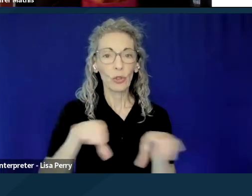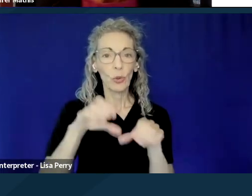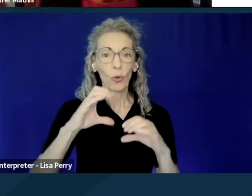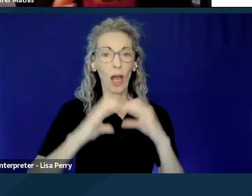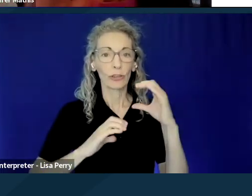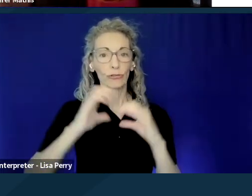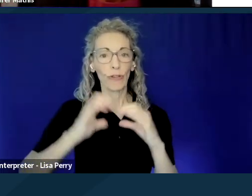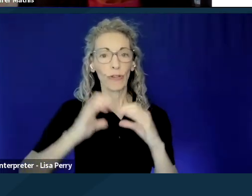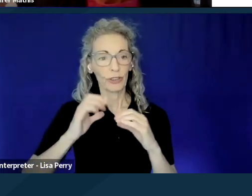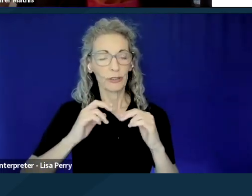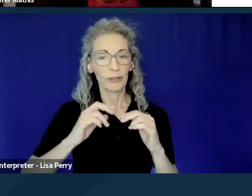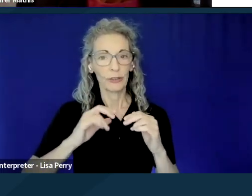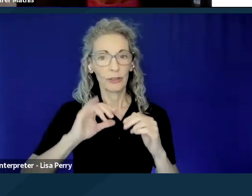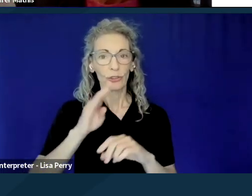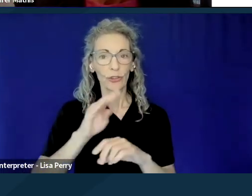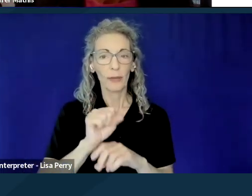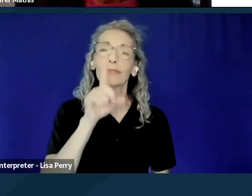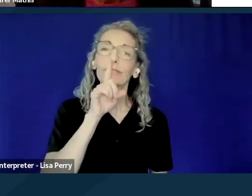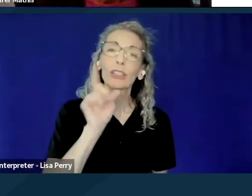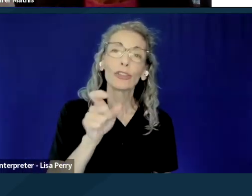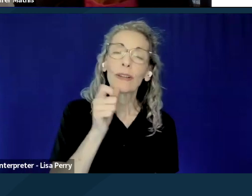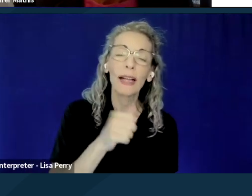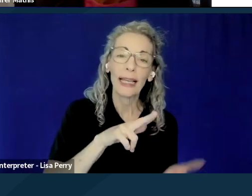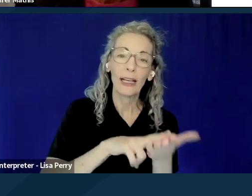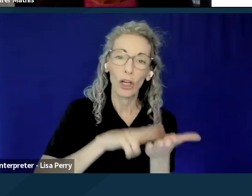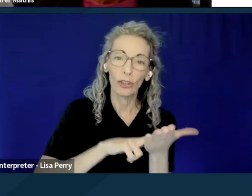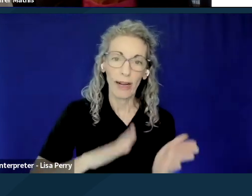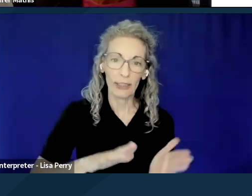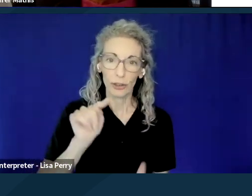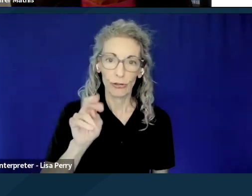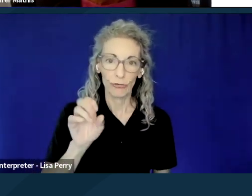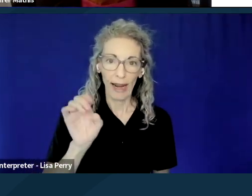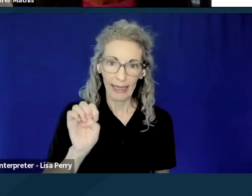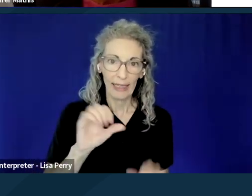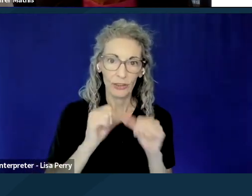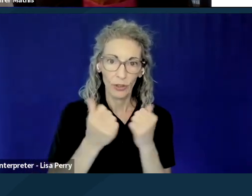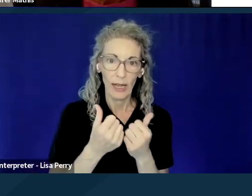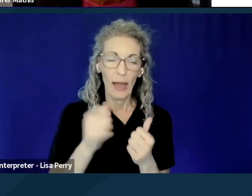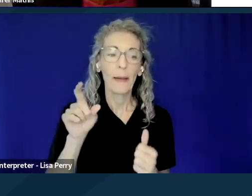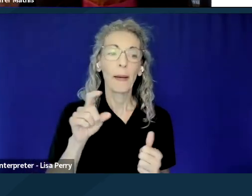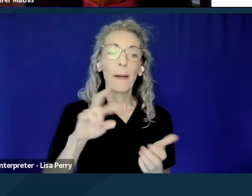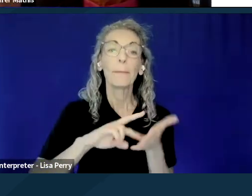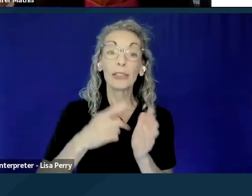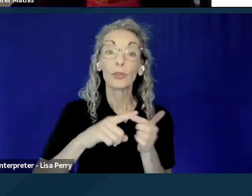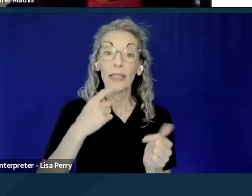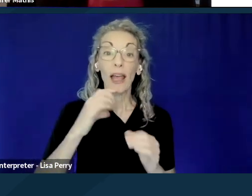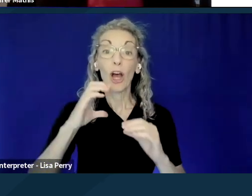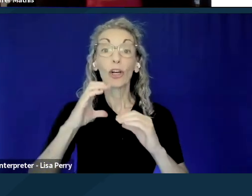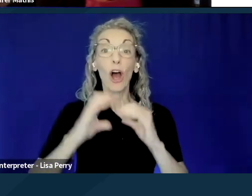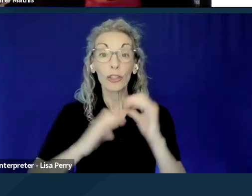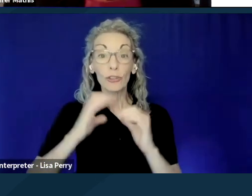construction jobs. I'm sorry, I shouldn't have said Contractors Trade Association. I meant to say Construction Contractors Trade